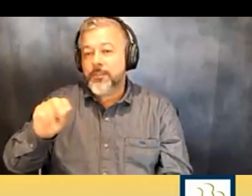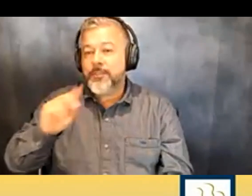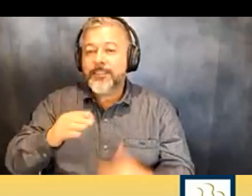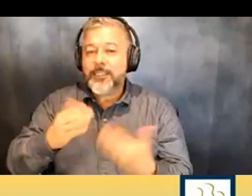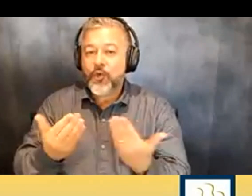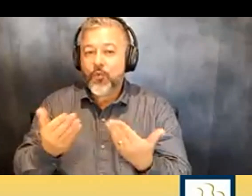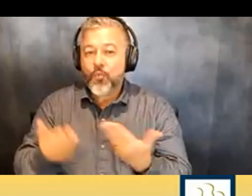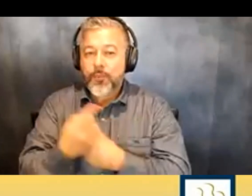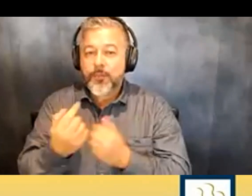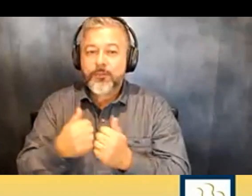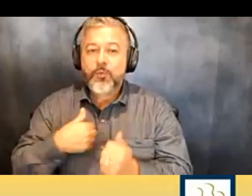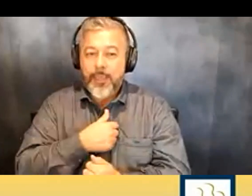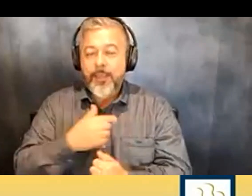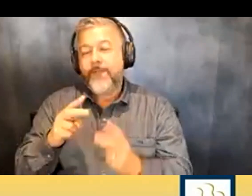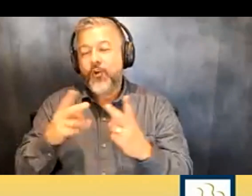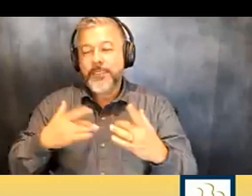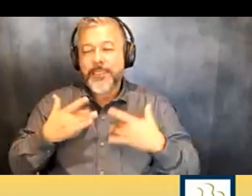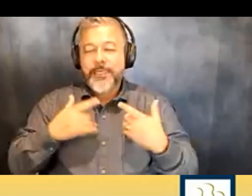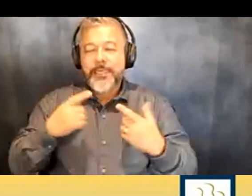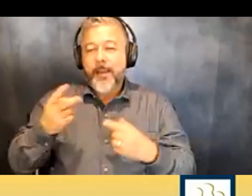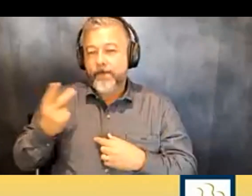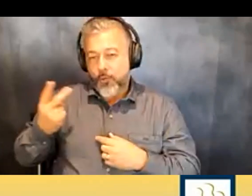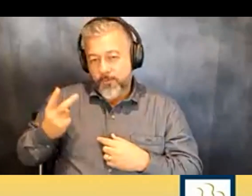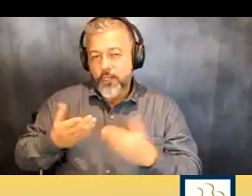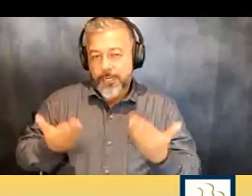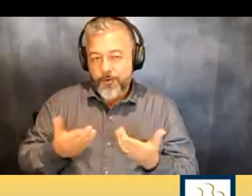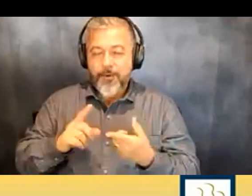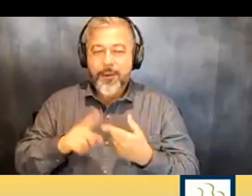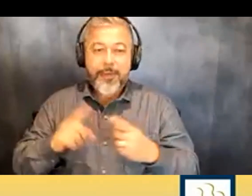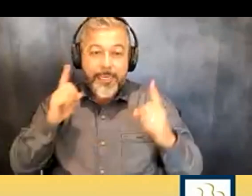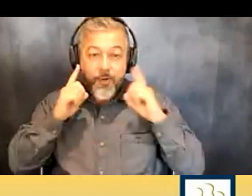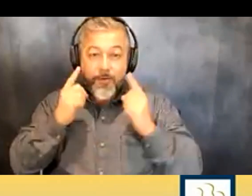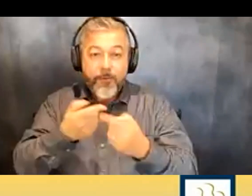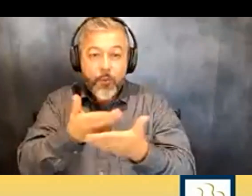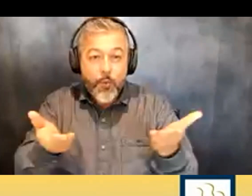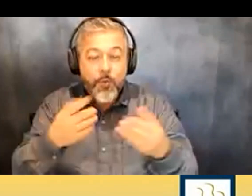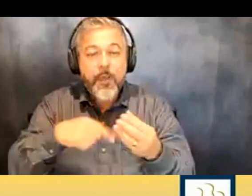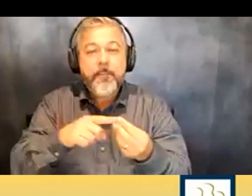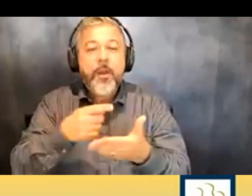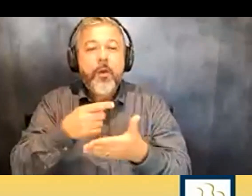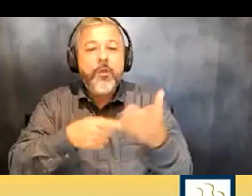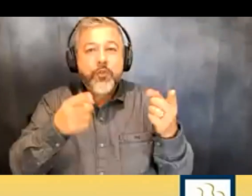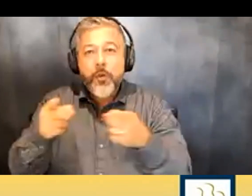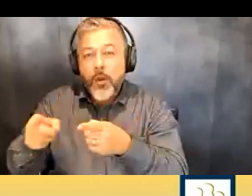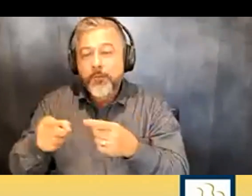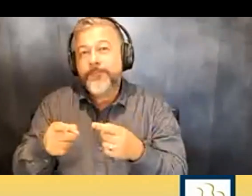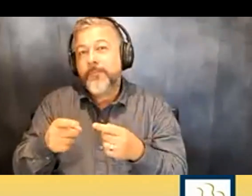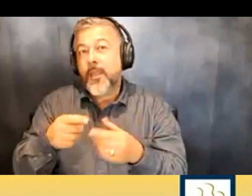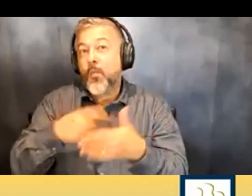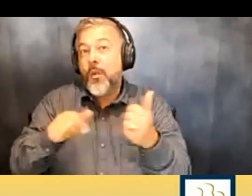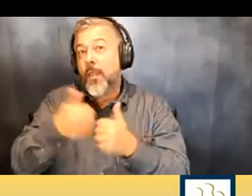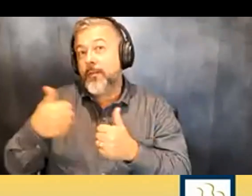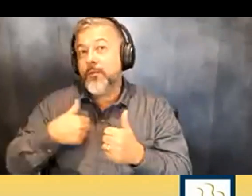really excited to have us both here and hearing from all of you about what's what's going on and what more we can do.